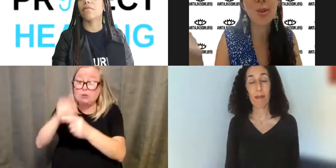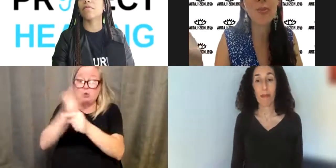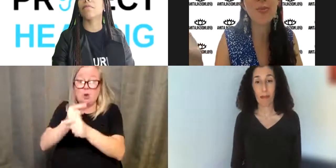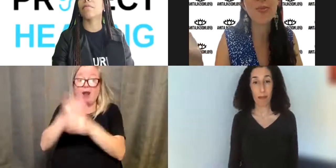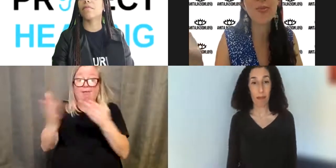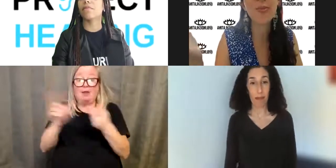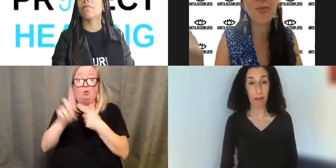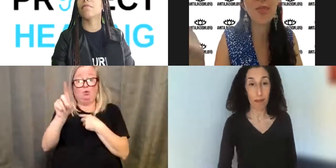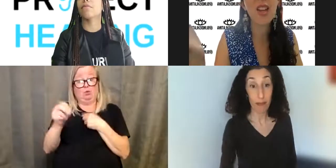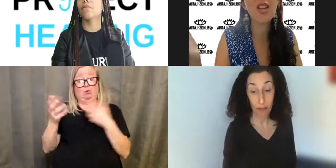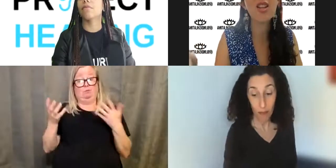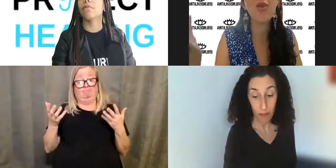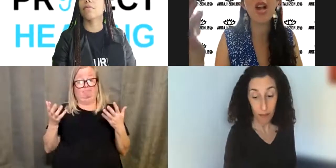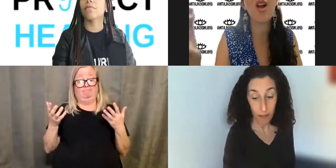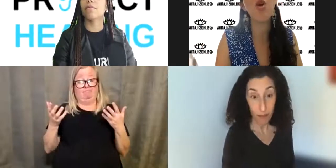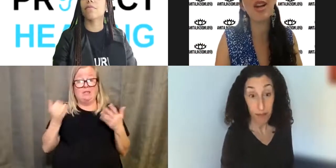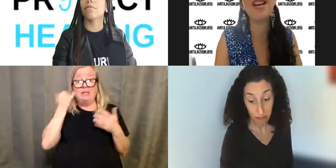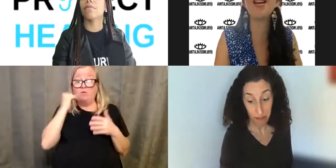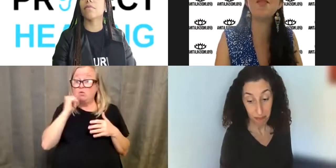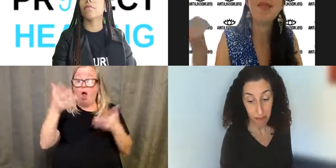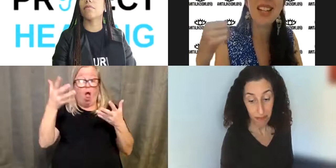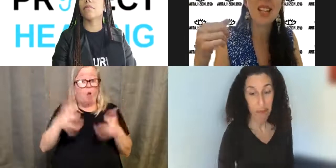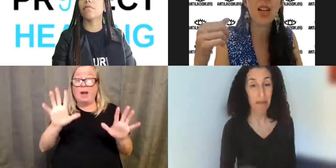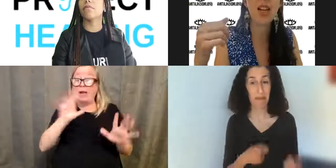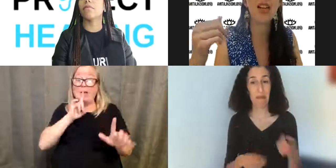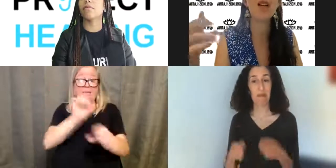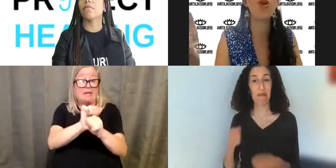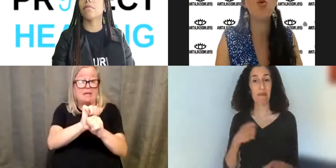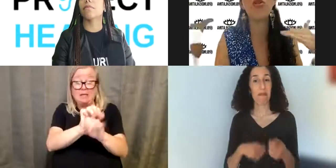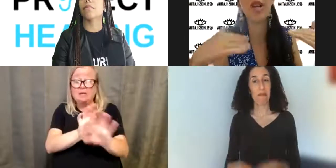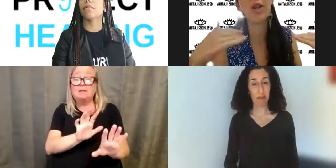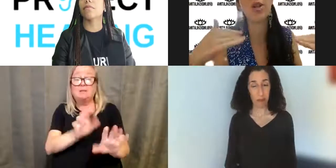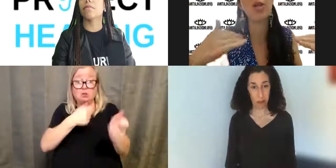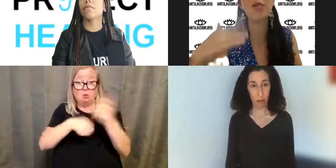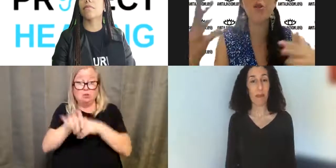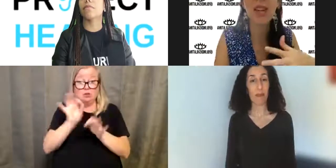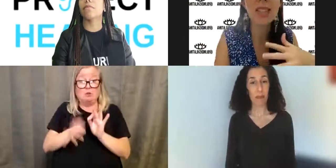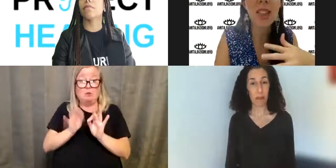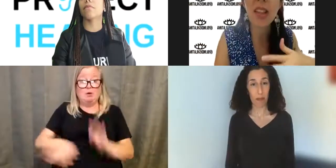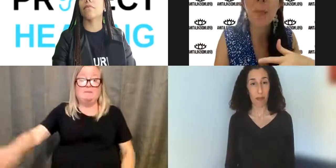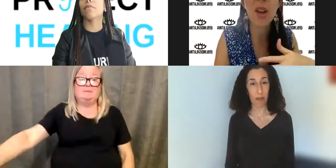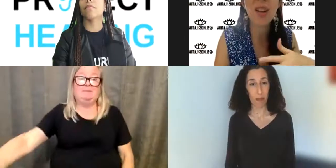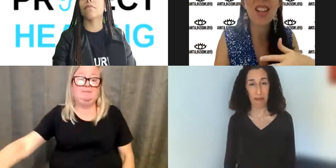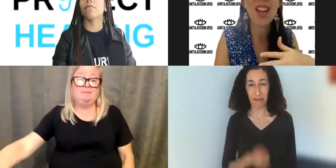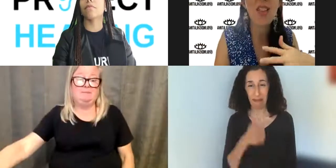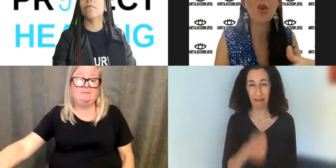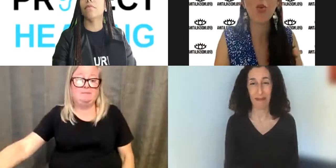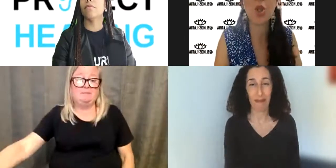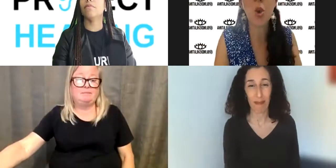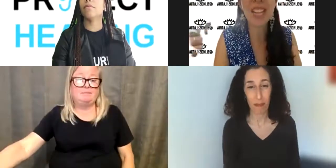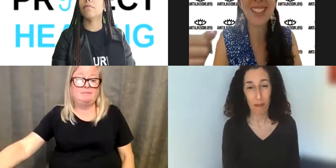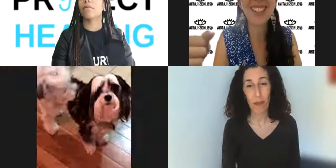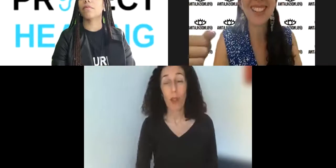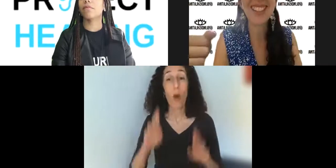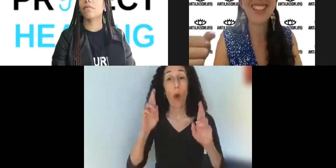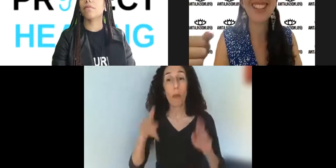to do. So if you're not already committed, we hope we've given you some new things to think about and that you will